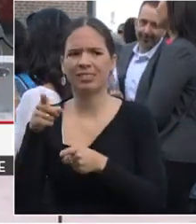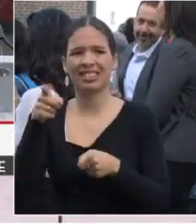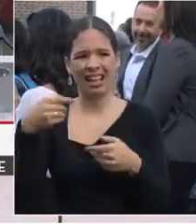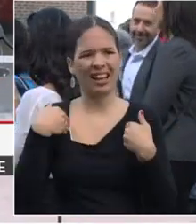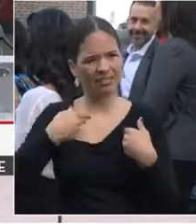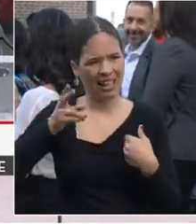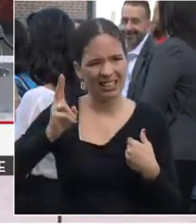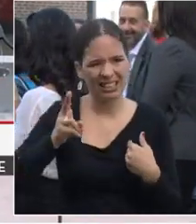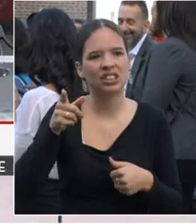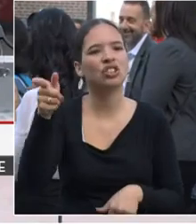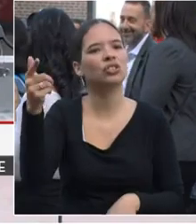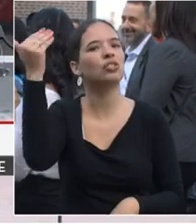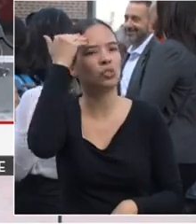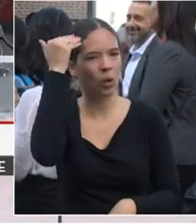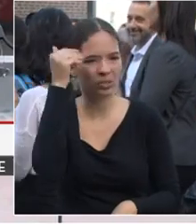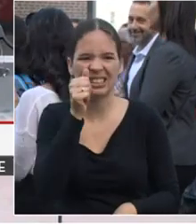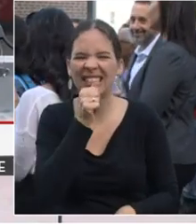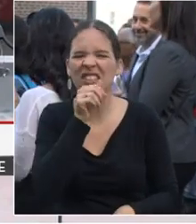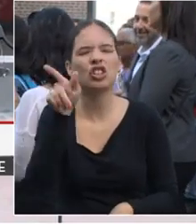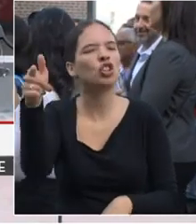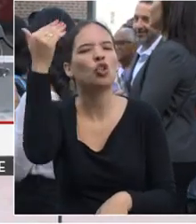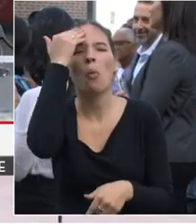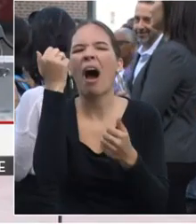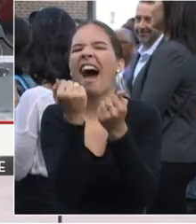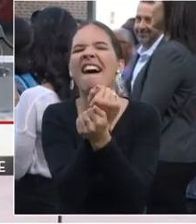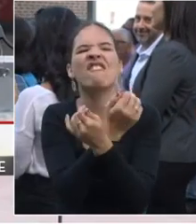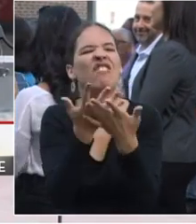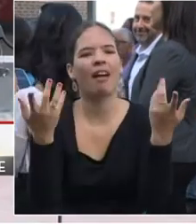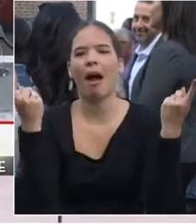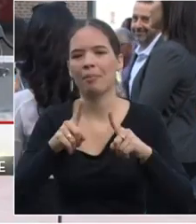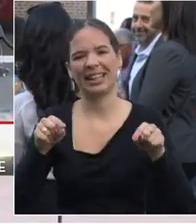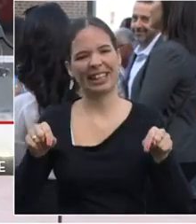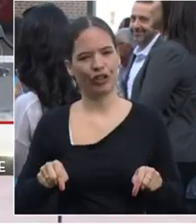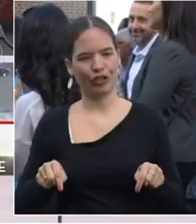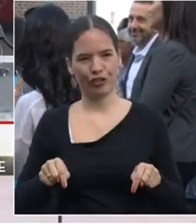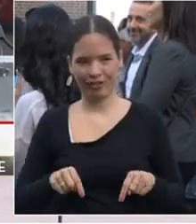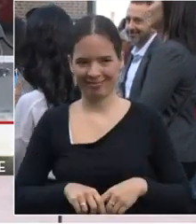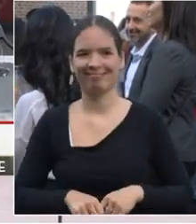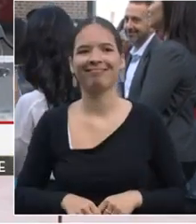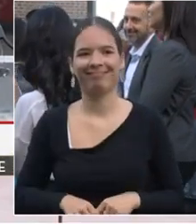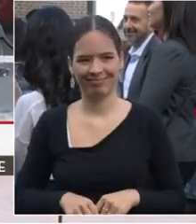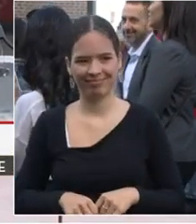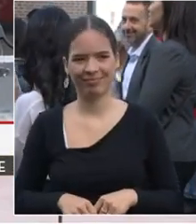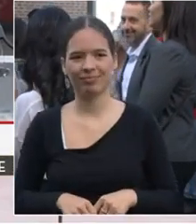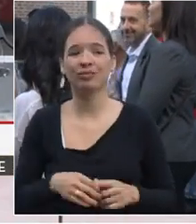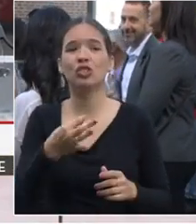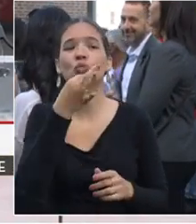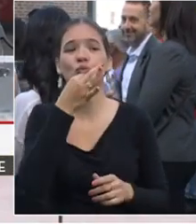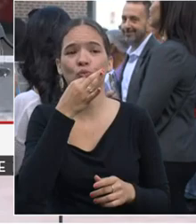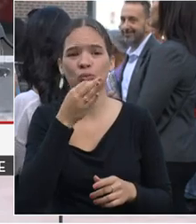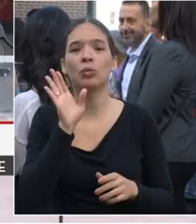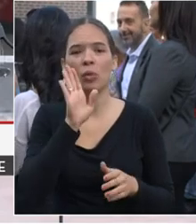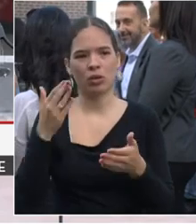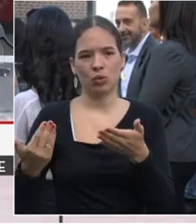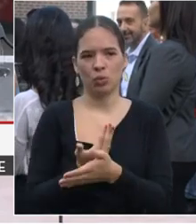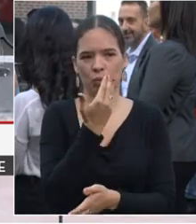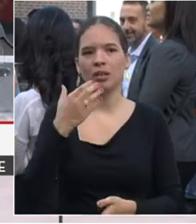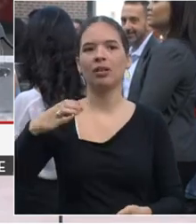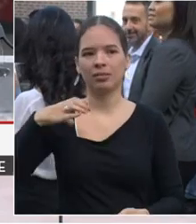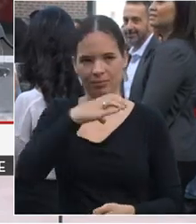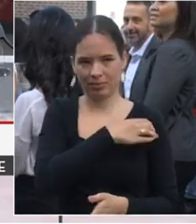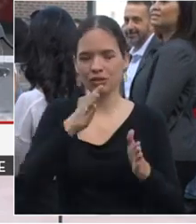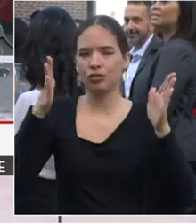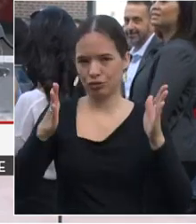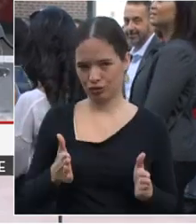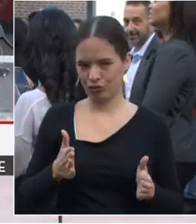happened with this project. Soon there will be another commissioner in the seat who will have the responsibility of advocating for the community. But